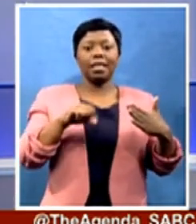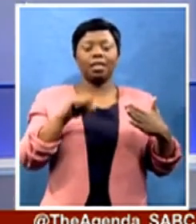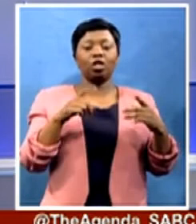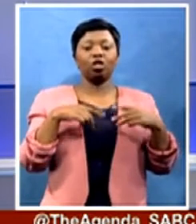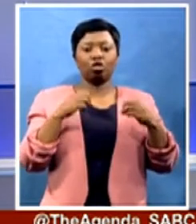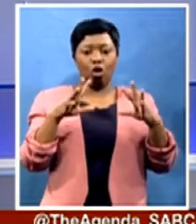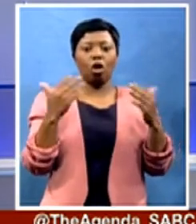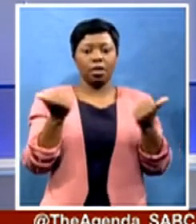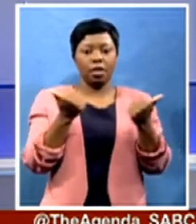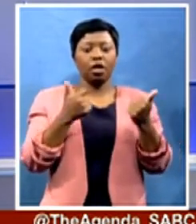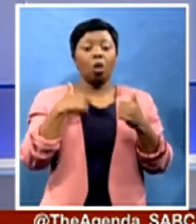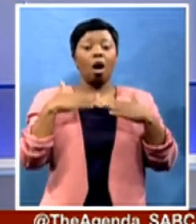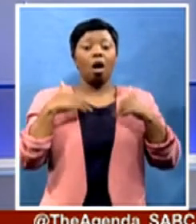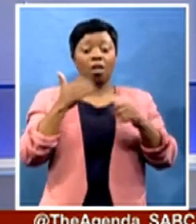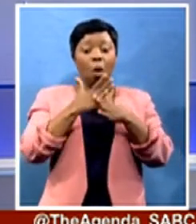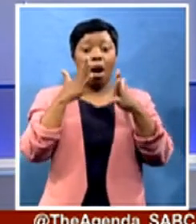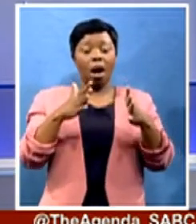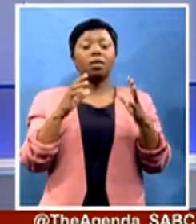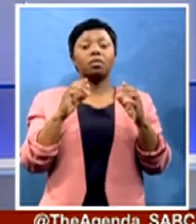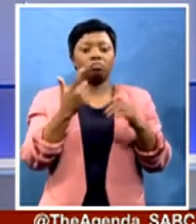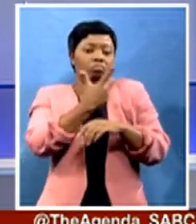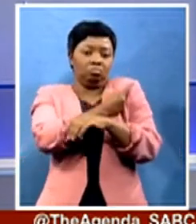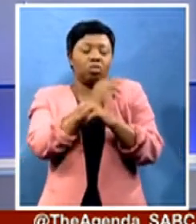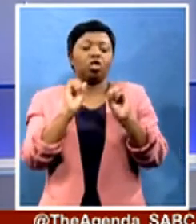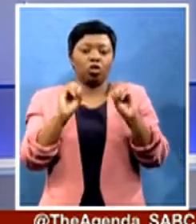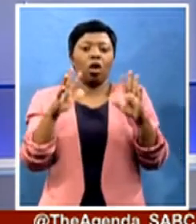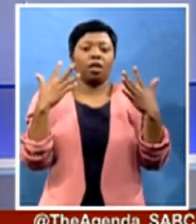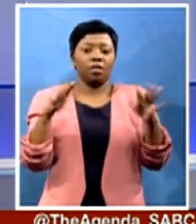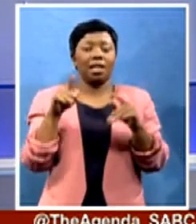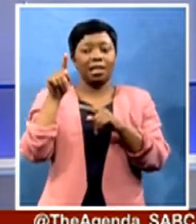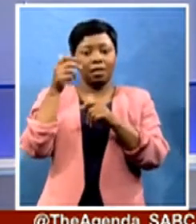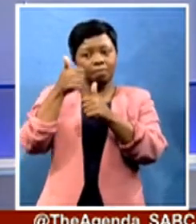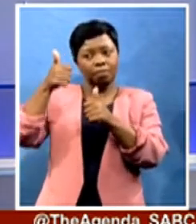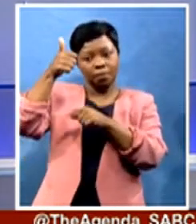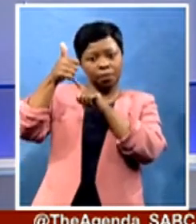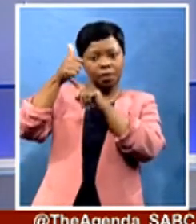Ameena Goga, who's the co-principal investigator for the Sisonke study.